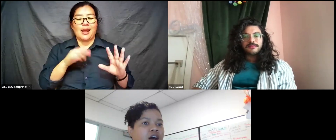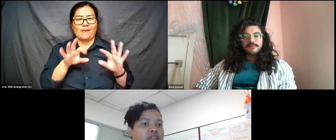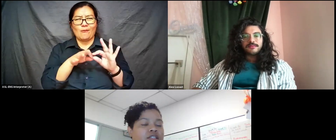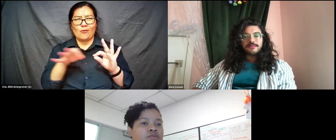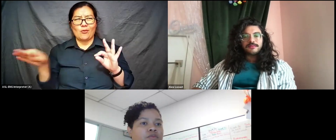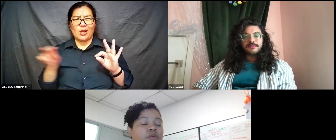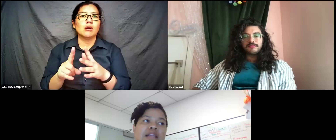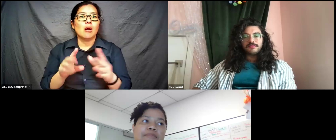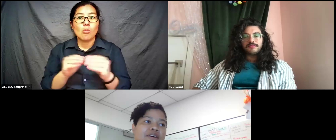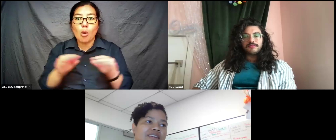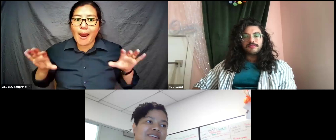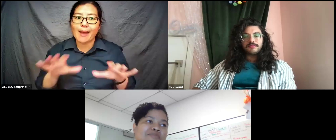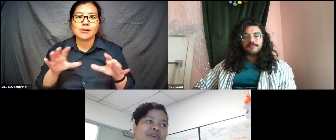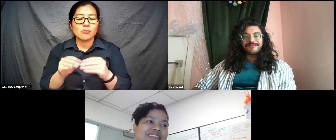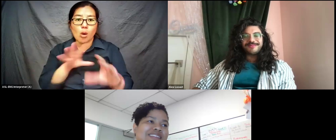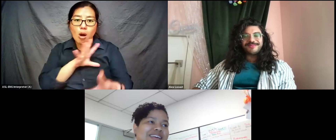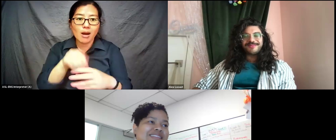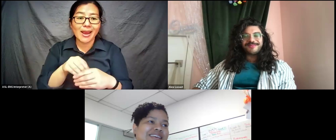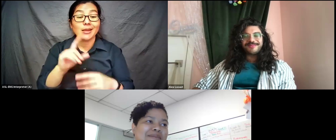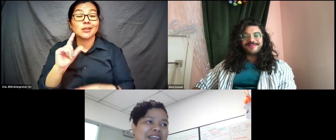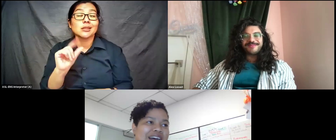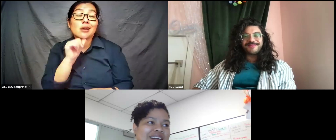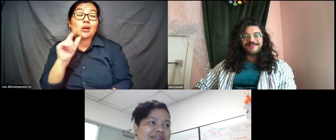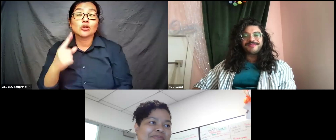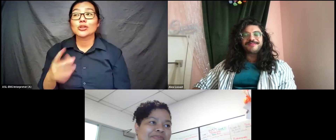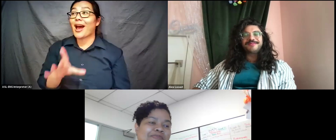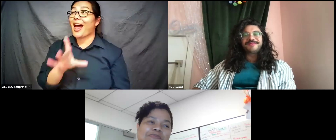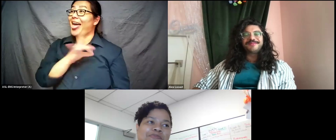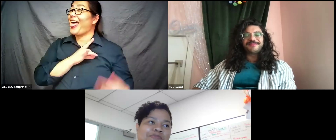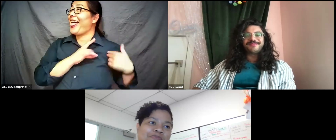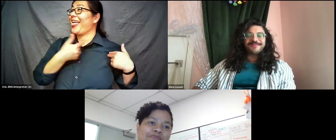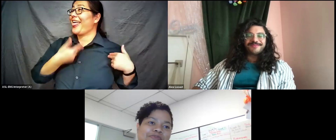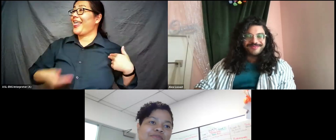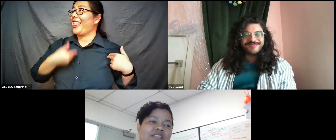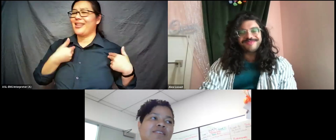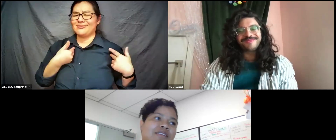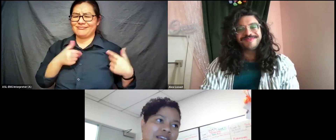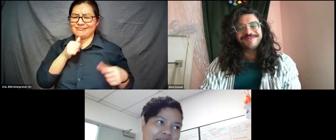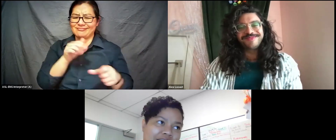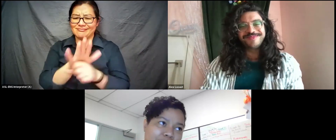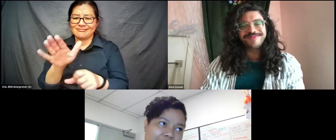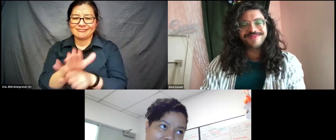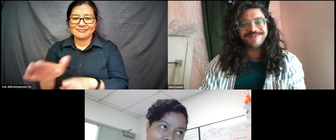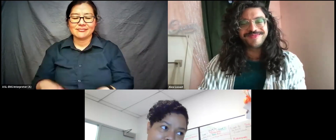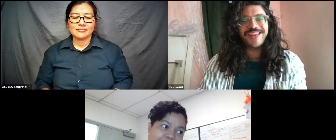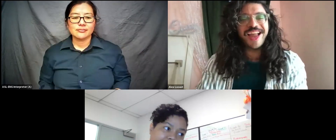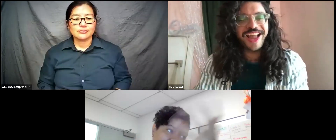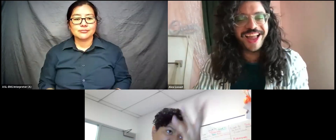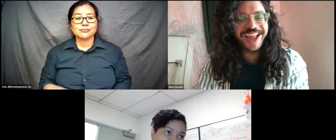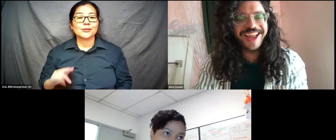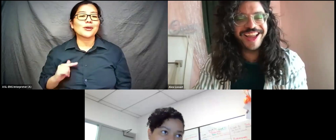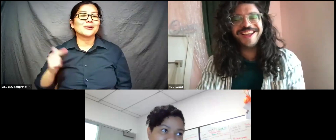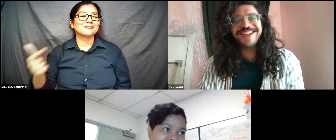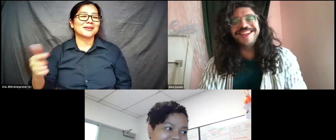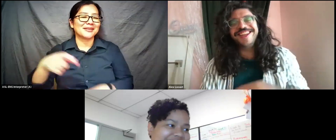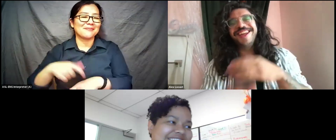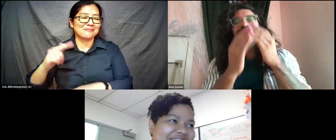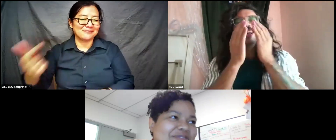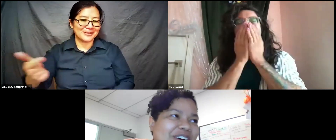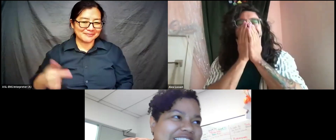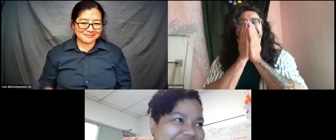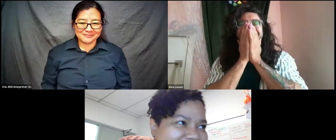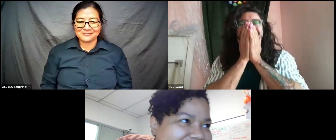whereas disability community seems more to be rooted in disability rights. So even from the language in